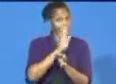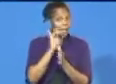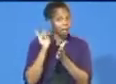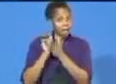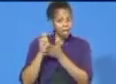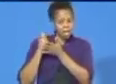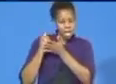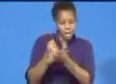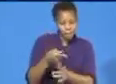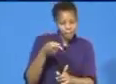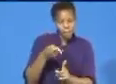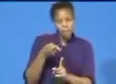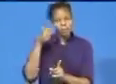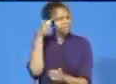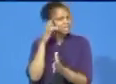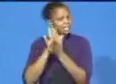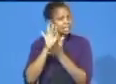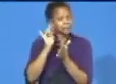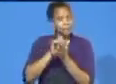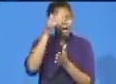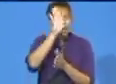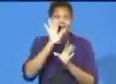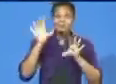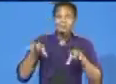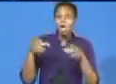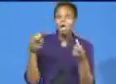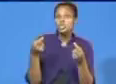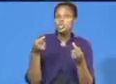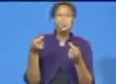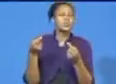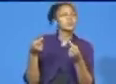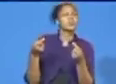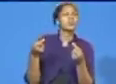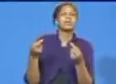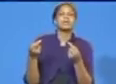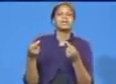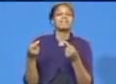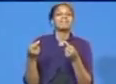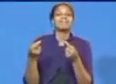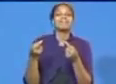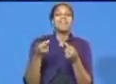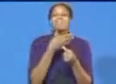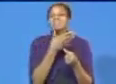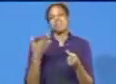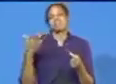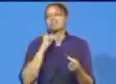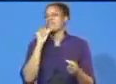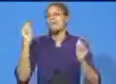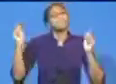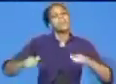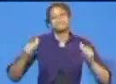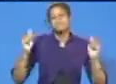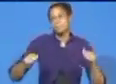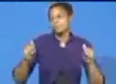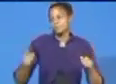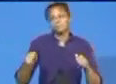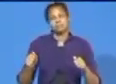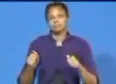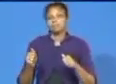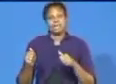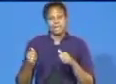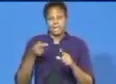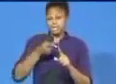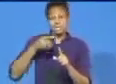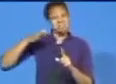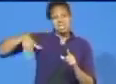her to believe that God can do even the impossible, though she'd never seen